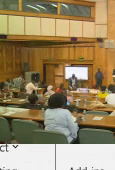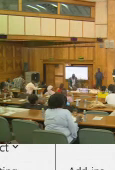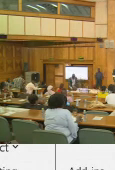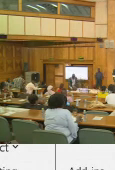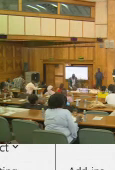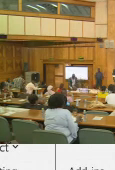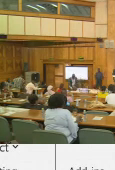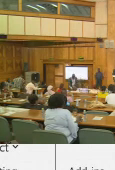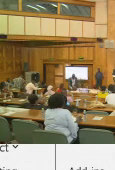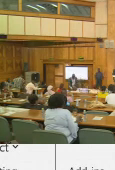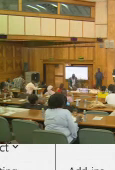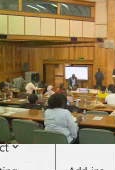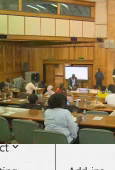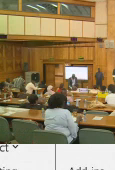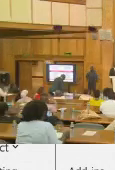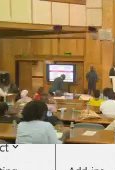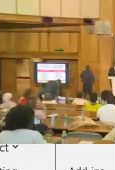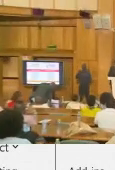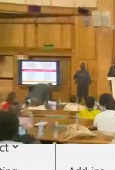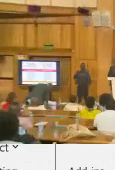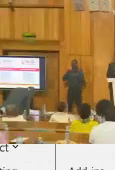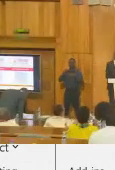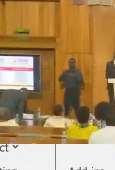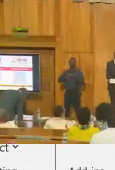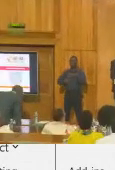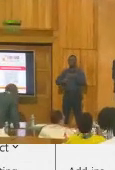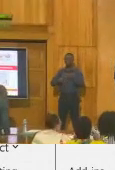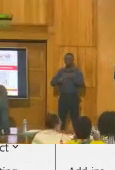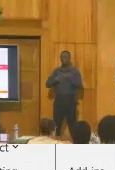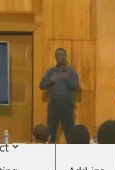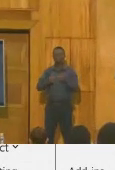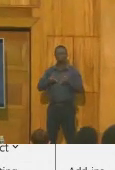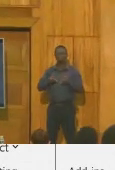Prof, in our last session, did not introduce himself at the